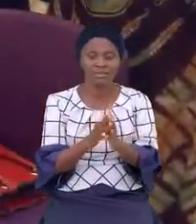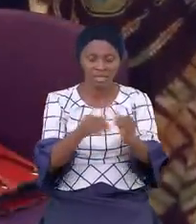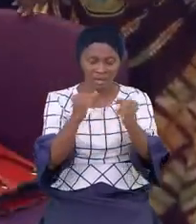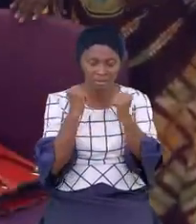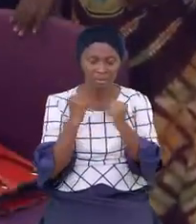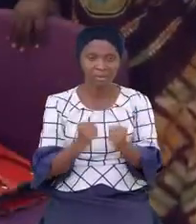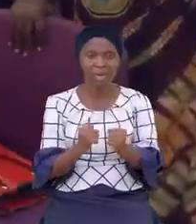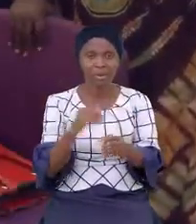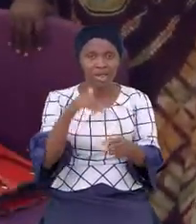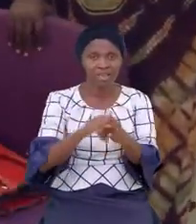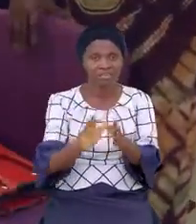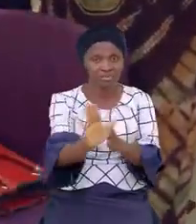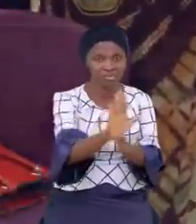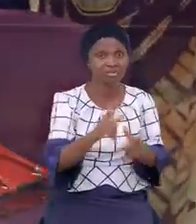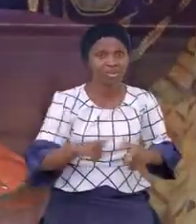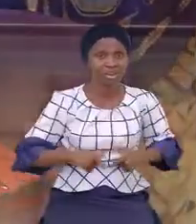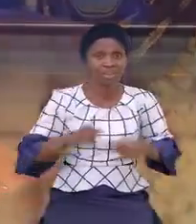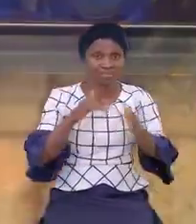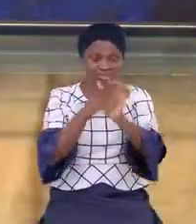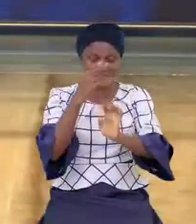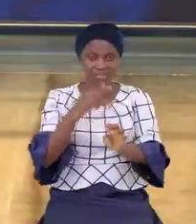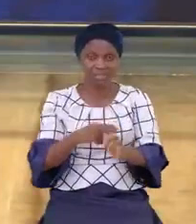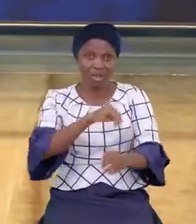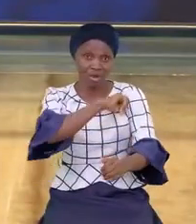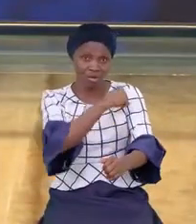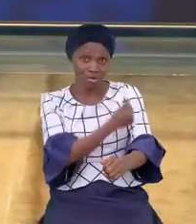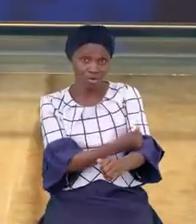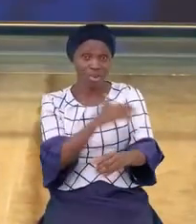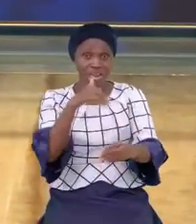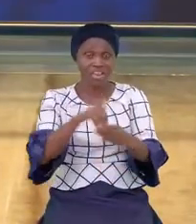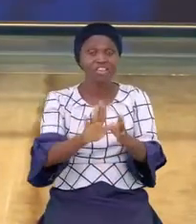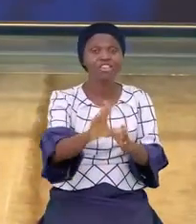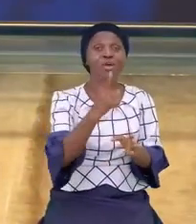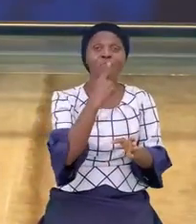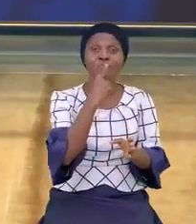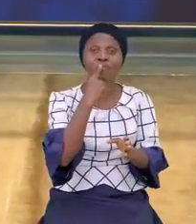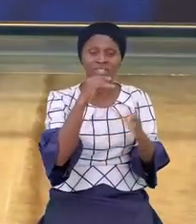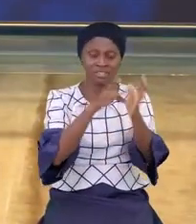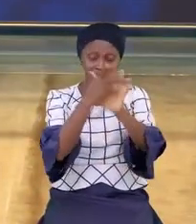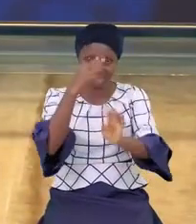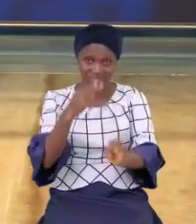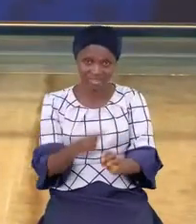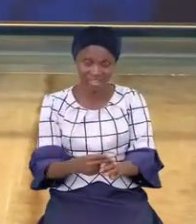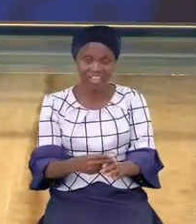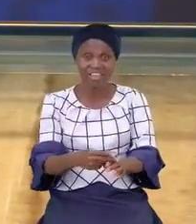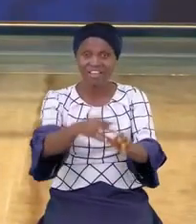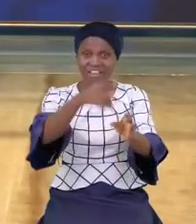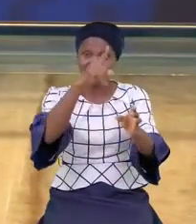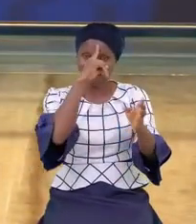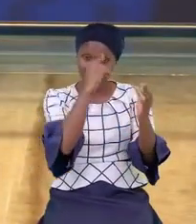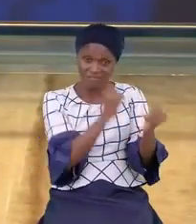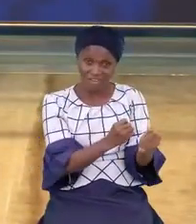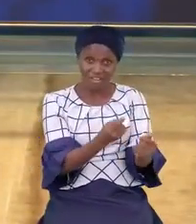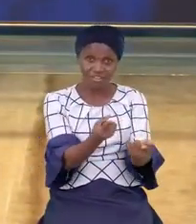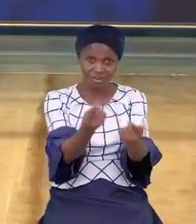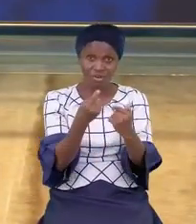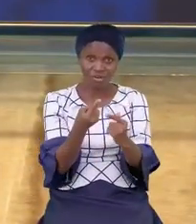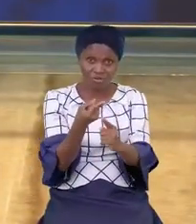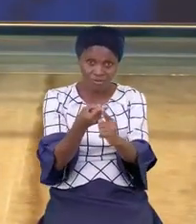Power in your life. Authority in your mouth. Faith coming from your